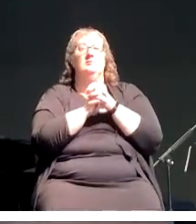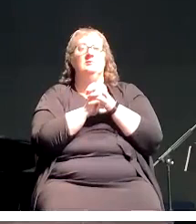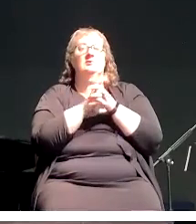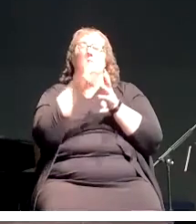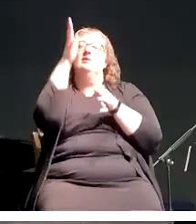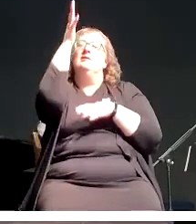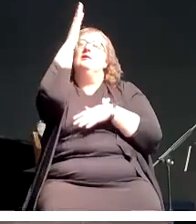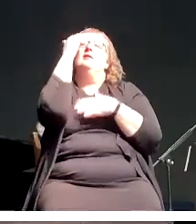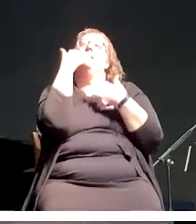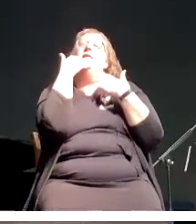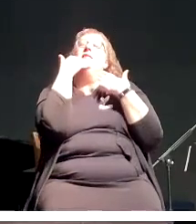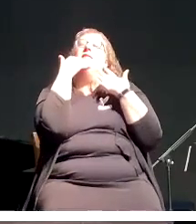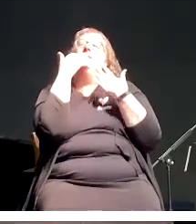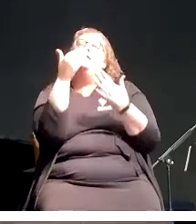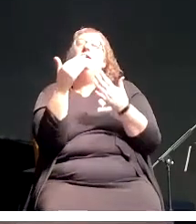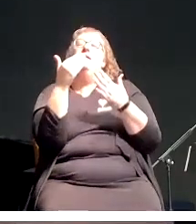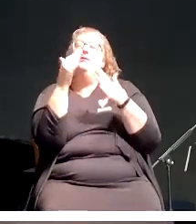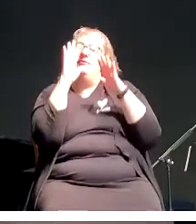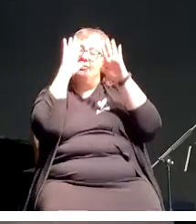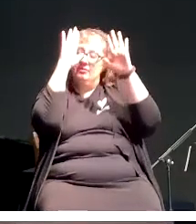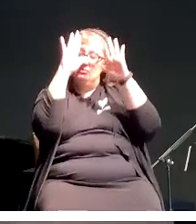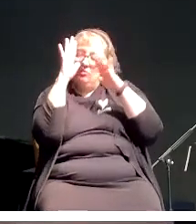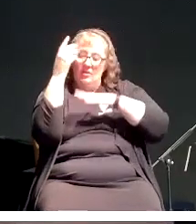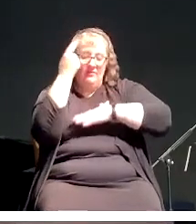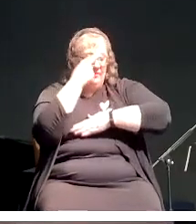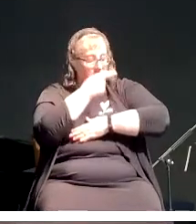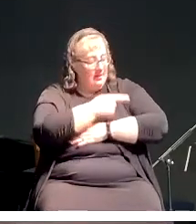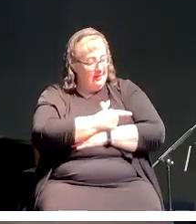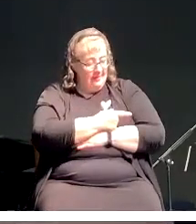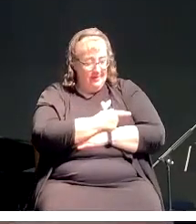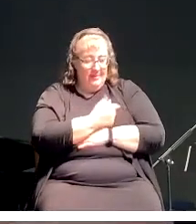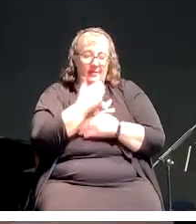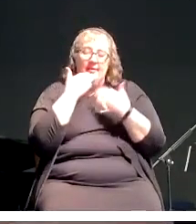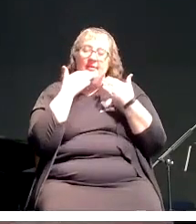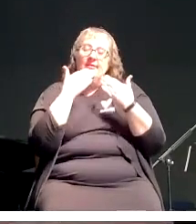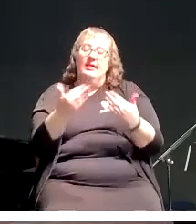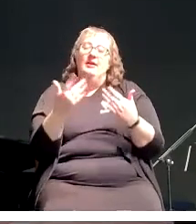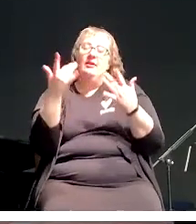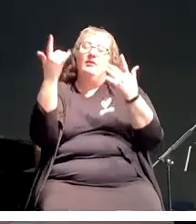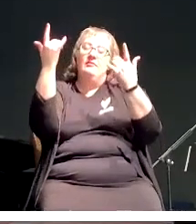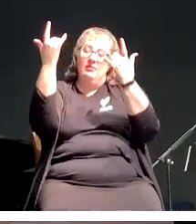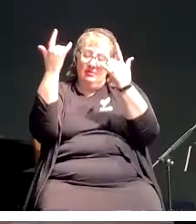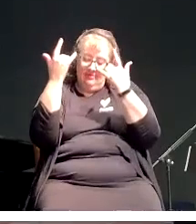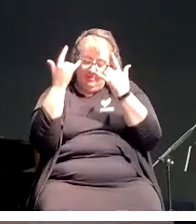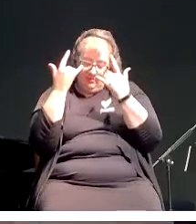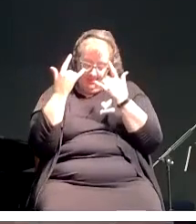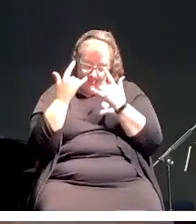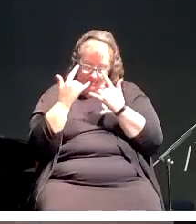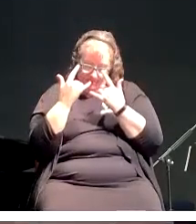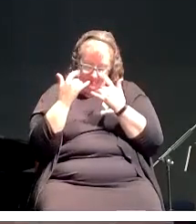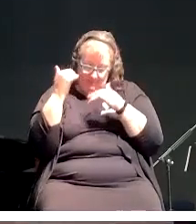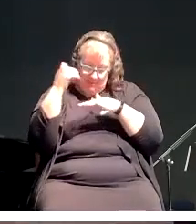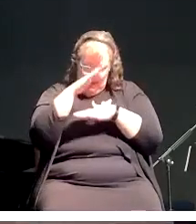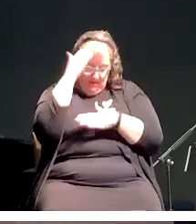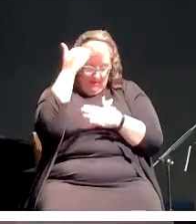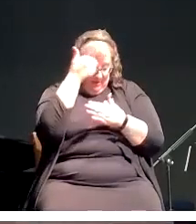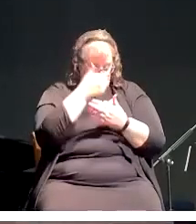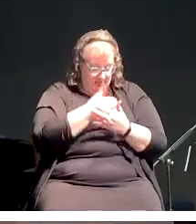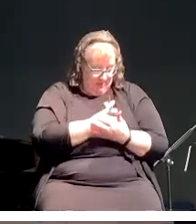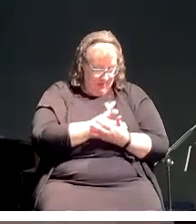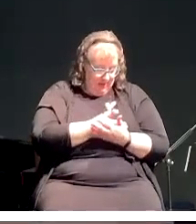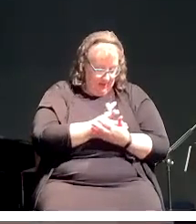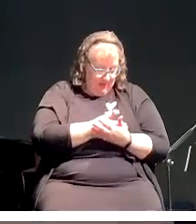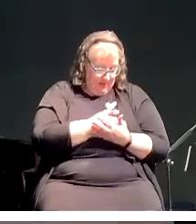God, thank You so much for this wonderful day. Thank You for loving us so much, for sending Your Son down,